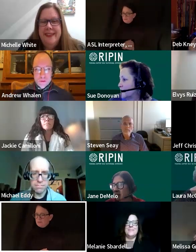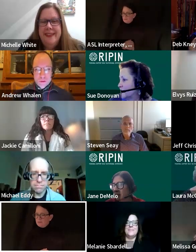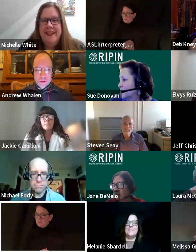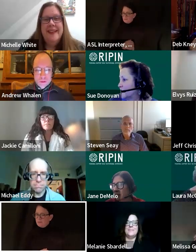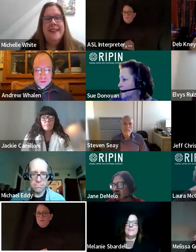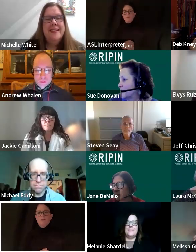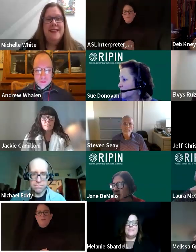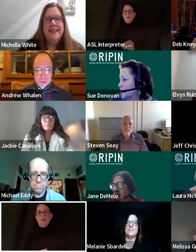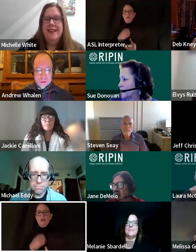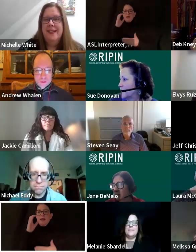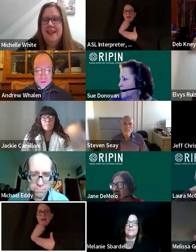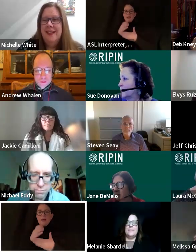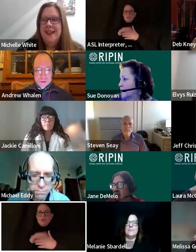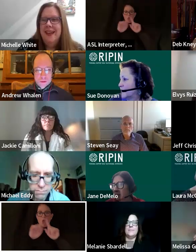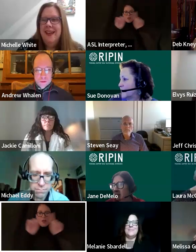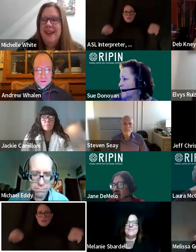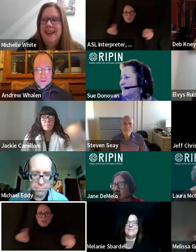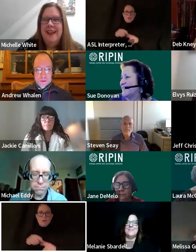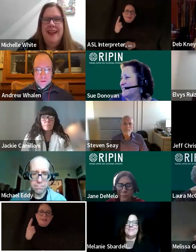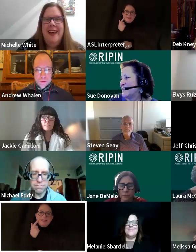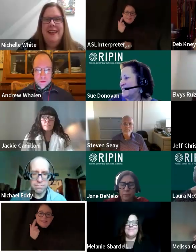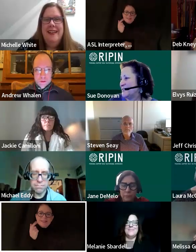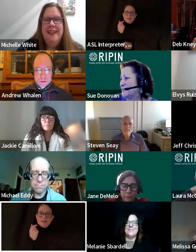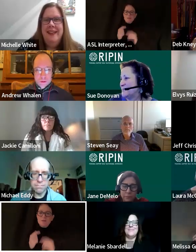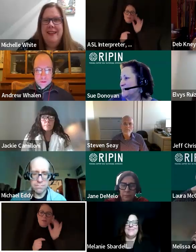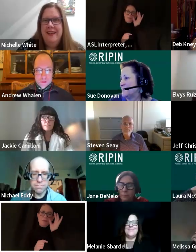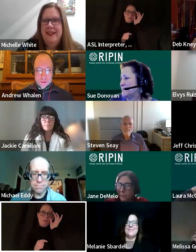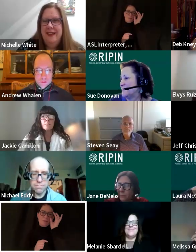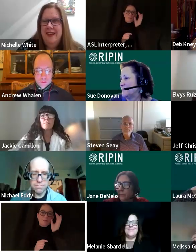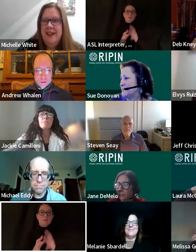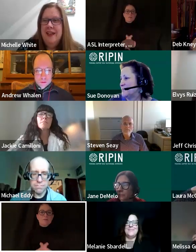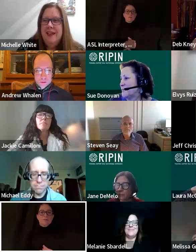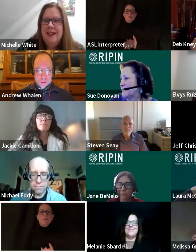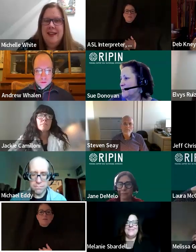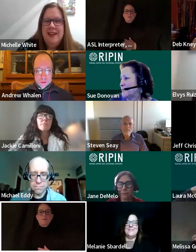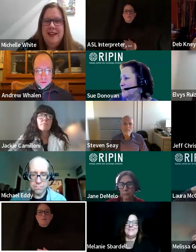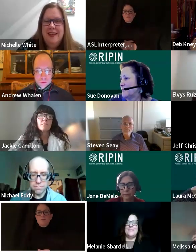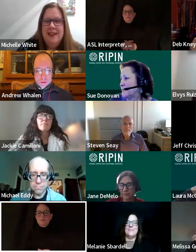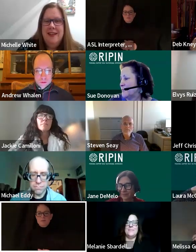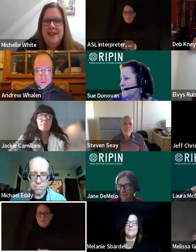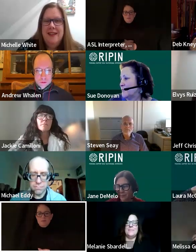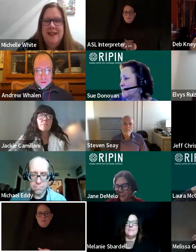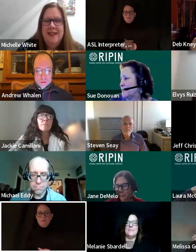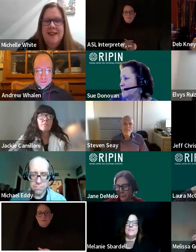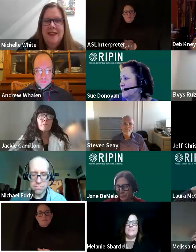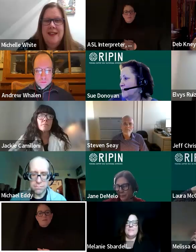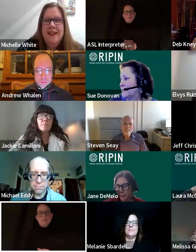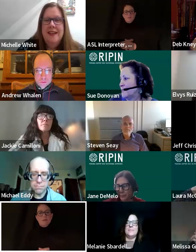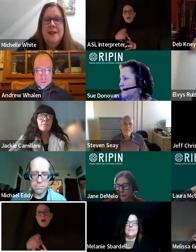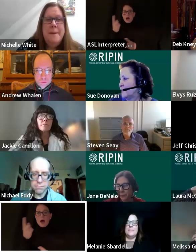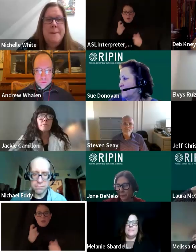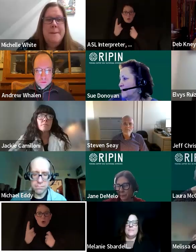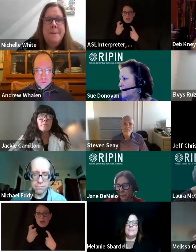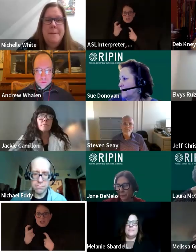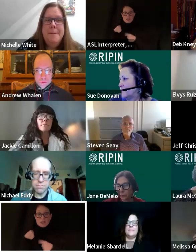I don't He think meant on the screen, I think. Yeah. Any other questions